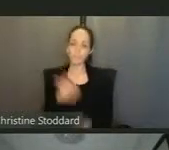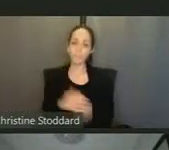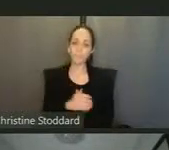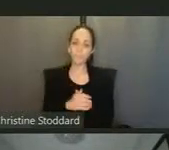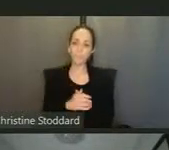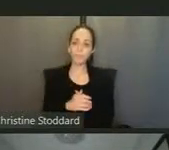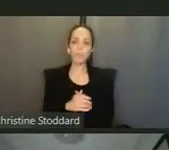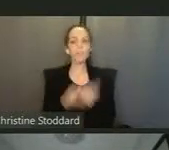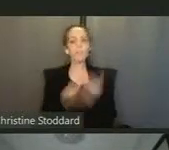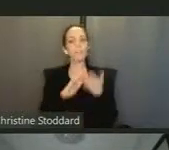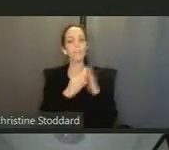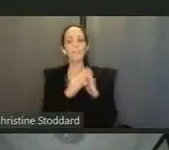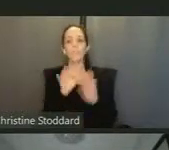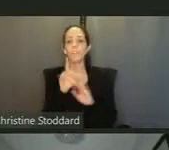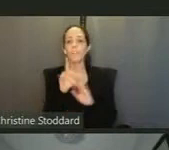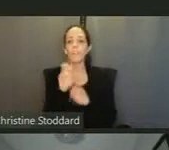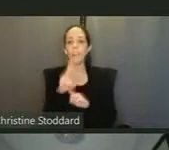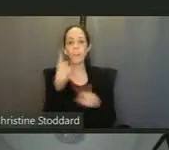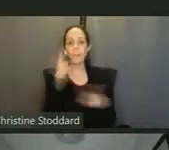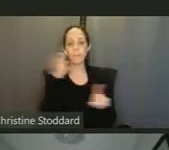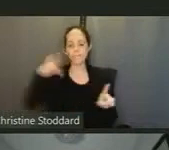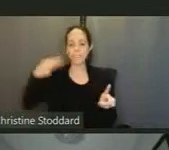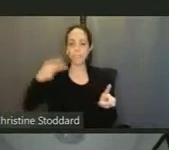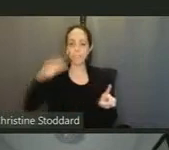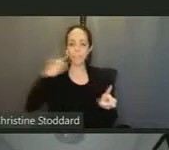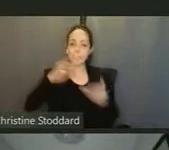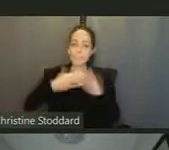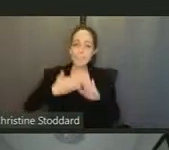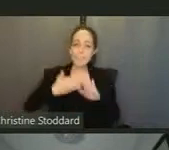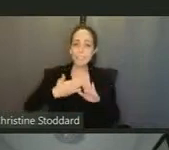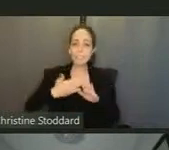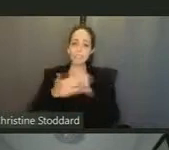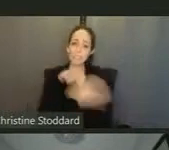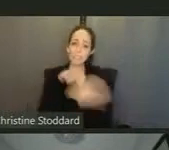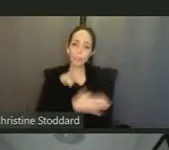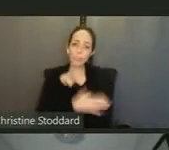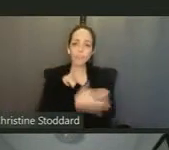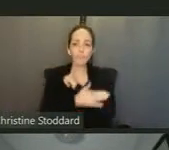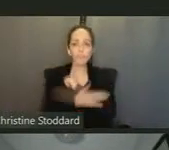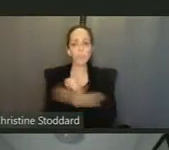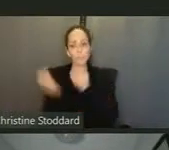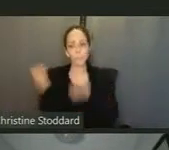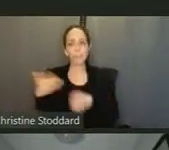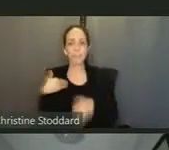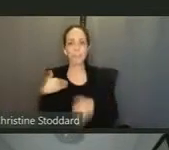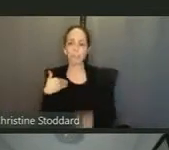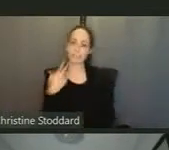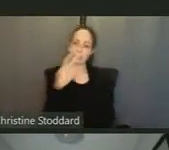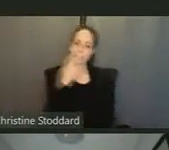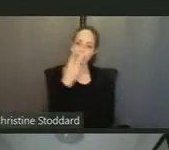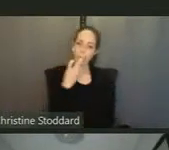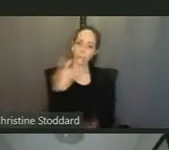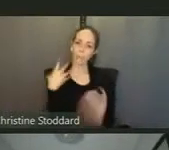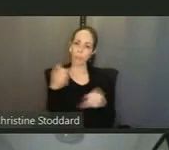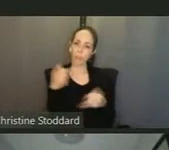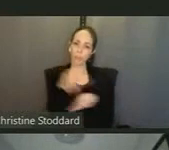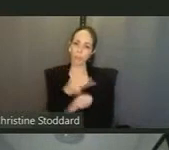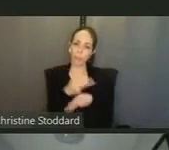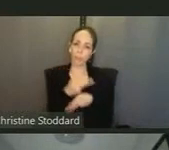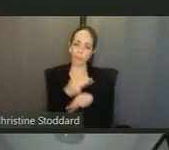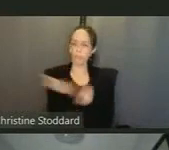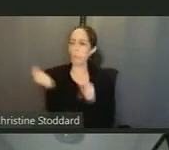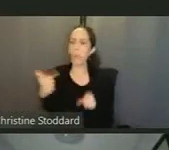communities of color, because of the history of our city, our country, many of us have doubts about healthcare. We all have a story about a